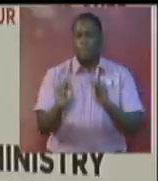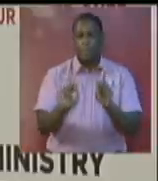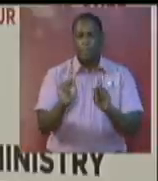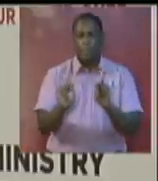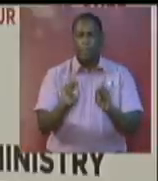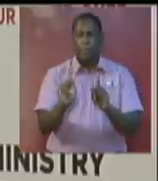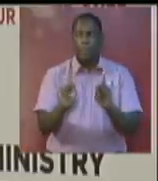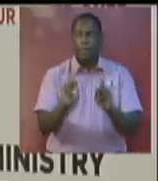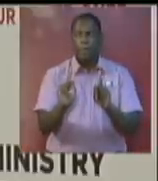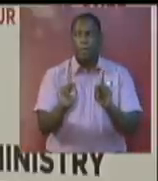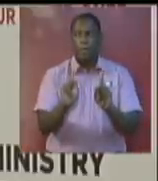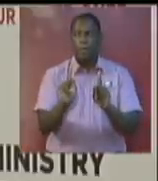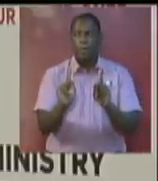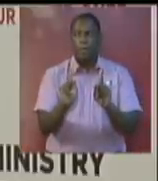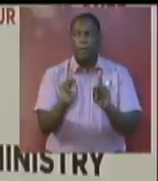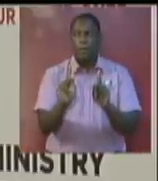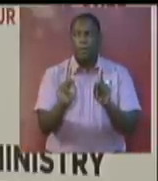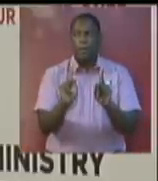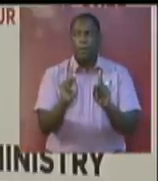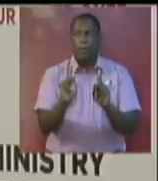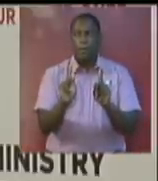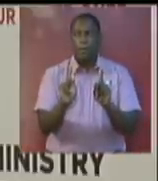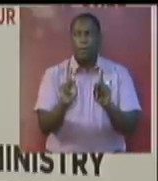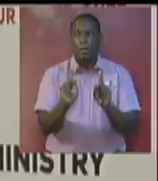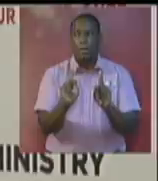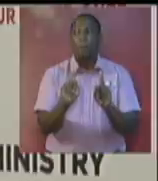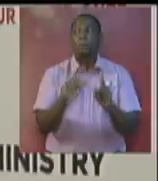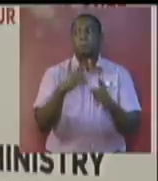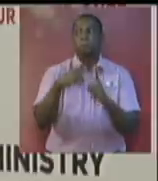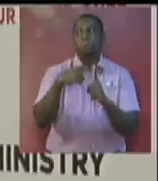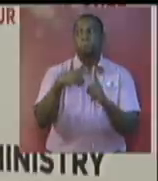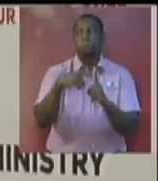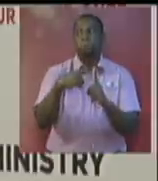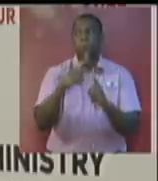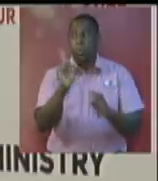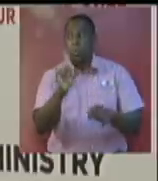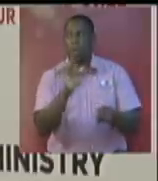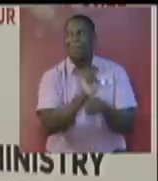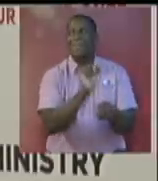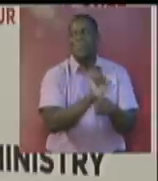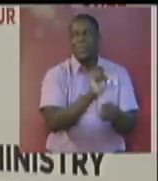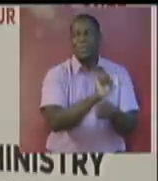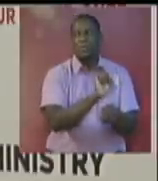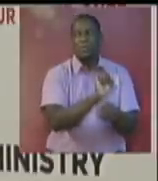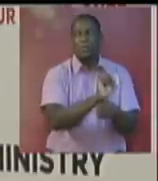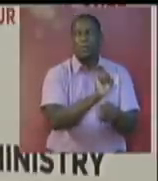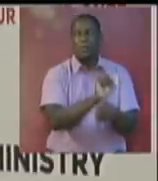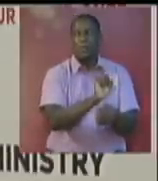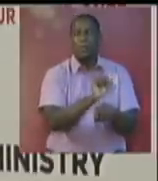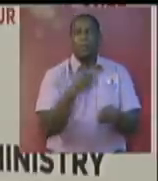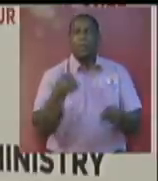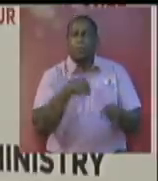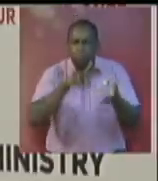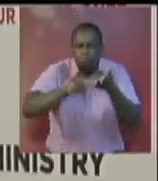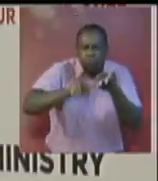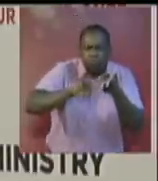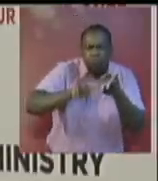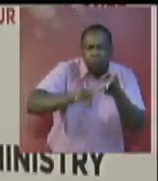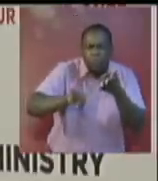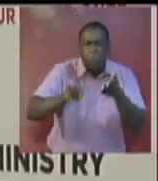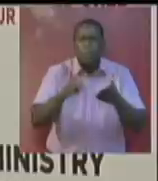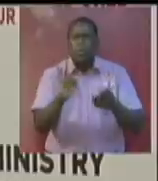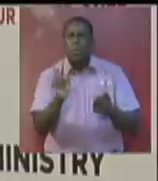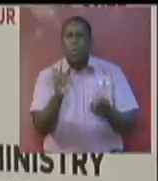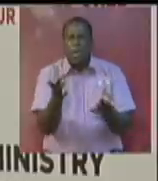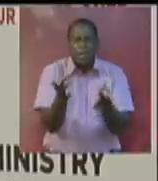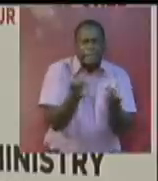who were positive at work. And when we did the contact tracing for those individuals, and these are now